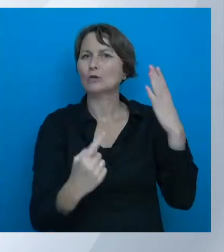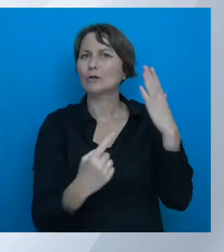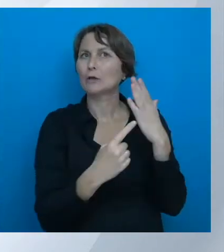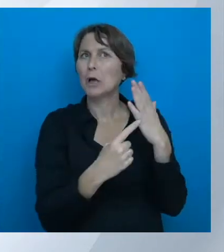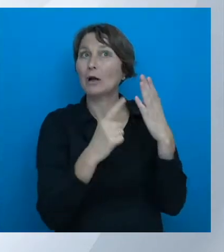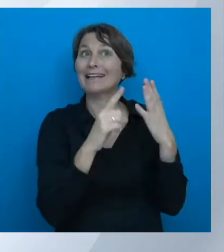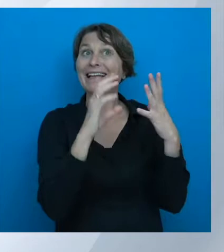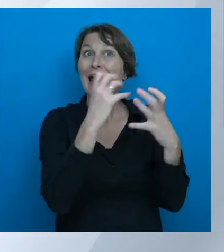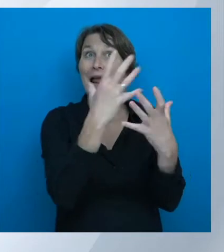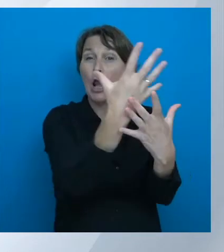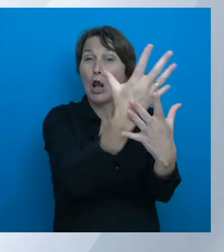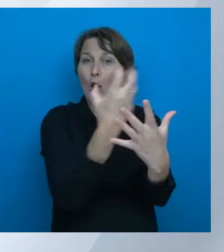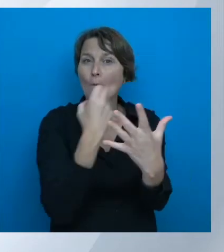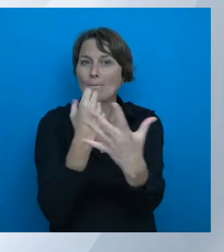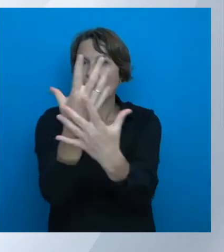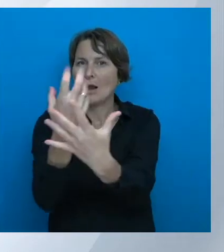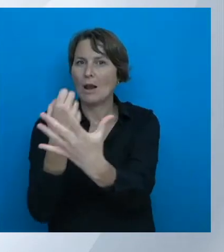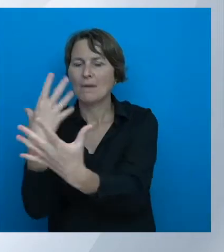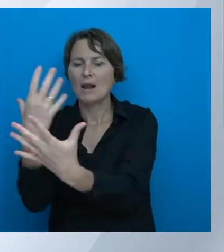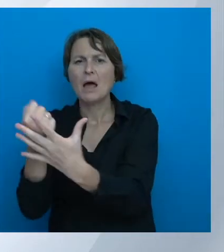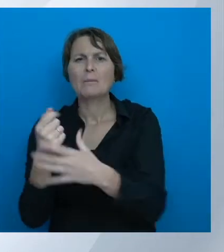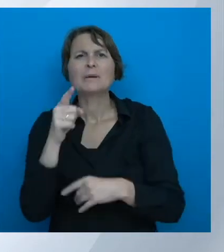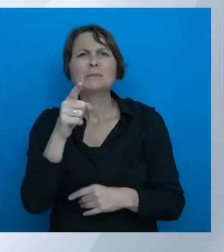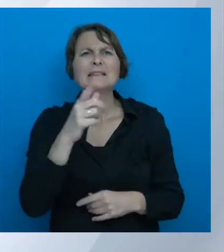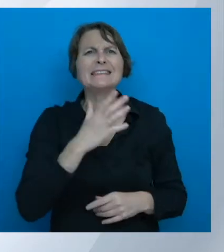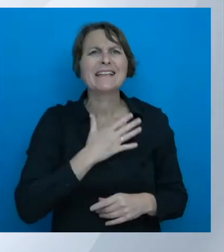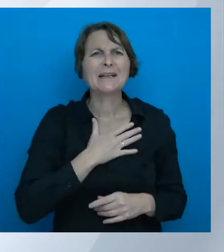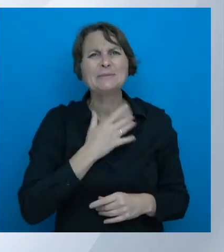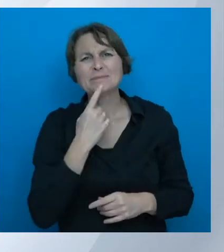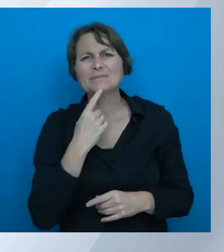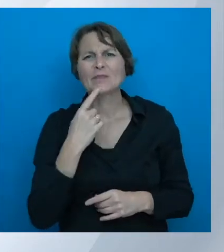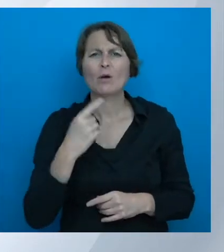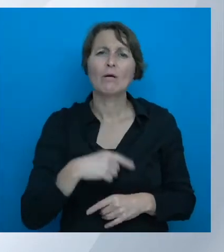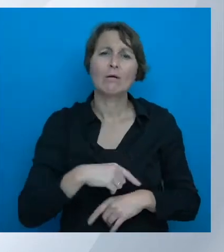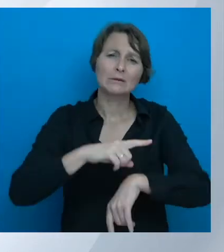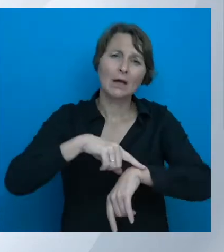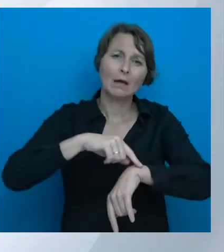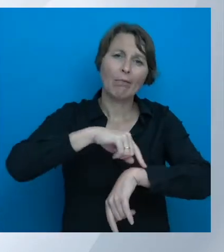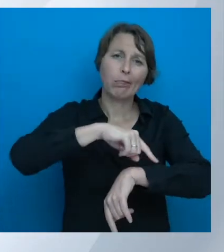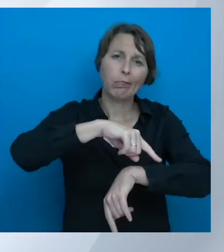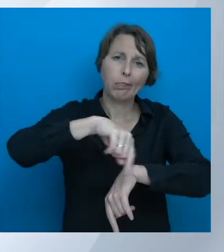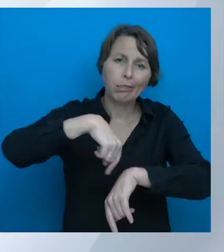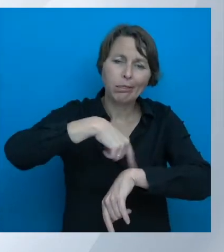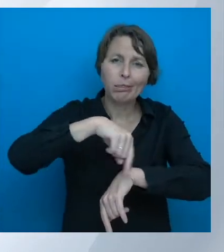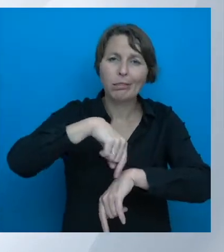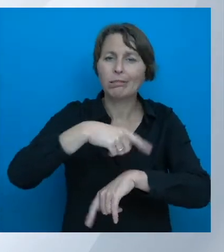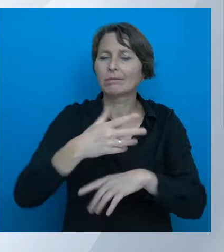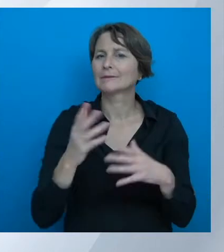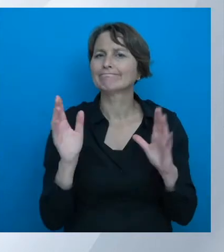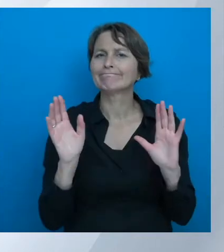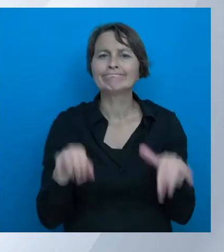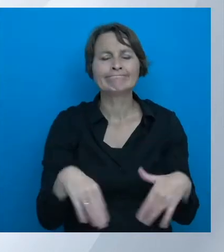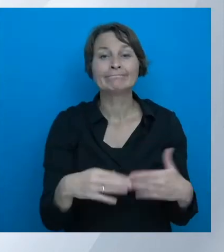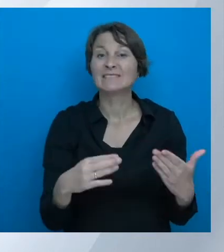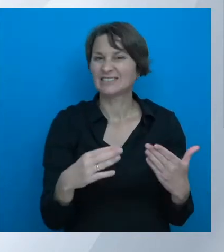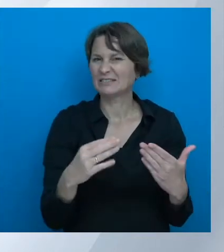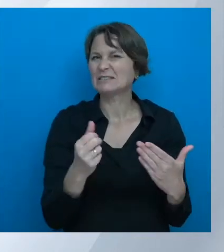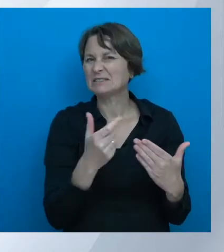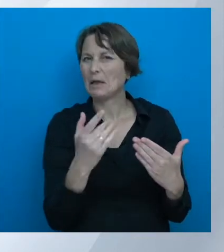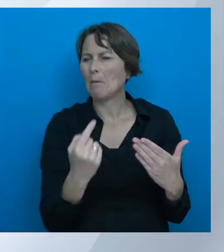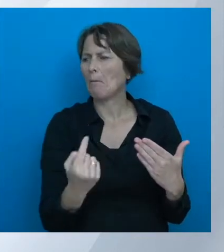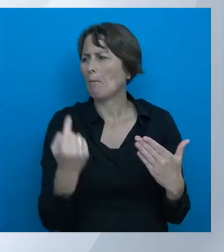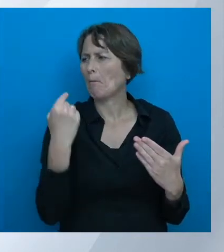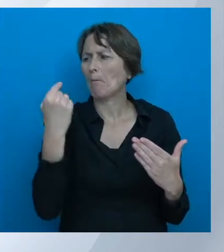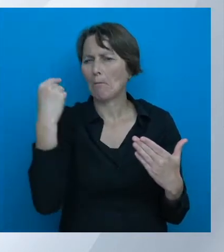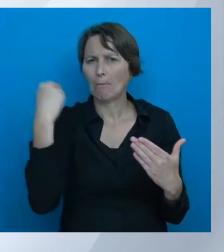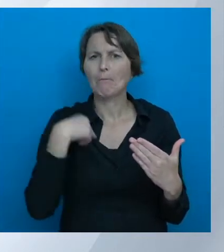takes far longer than we'd like sometimes. Some larger, some older companies, they can be hesitant about the